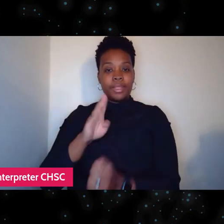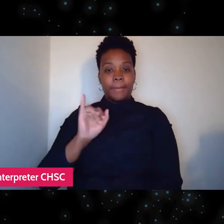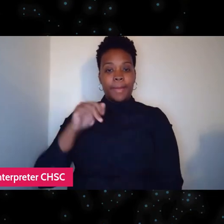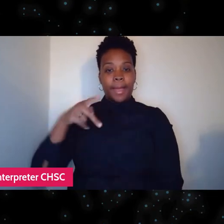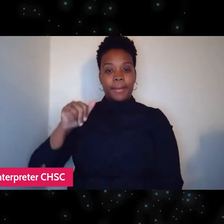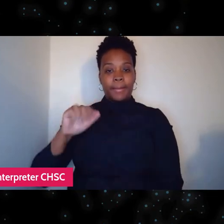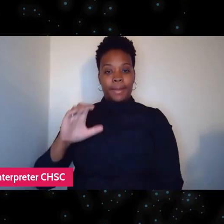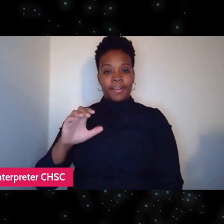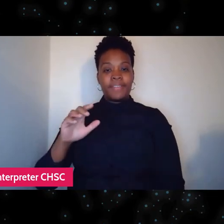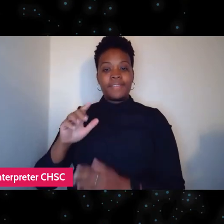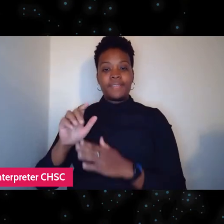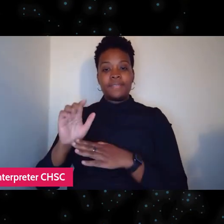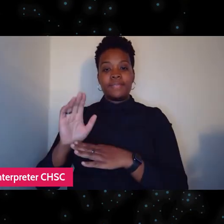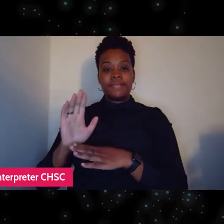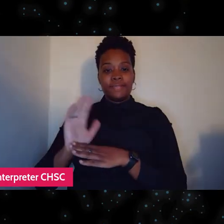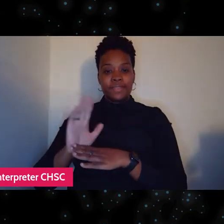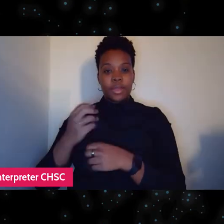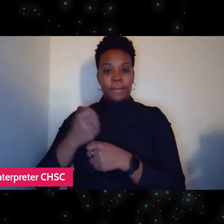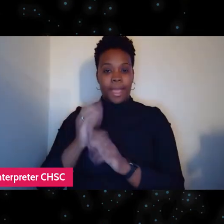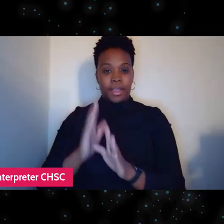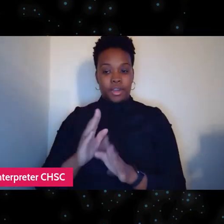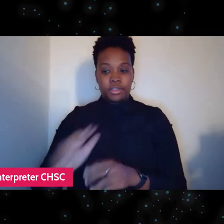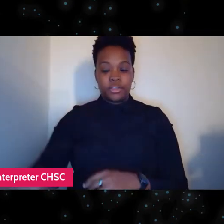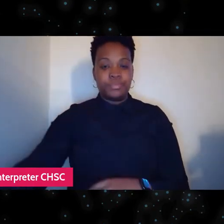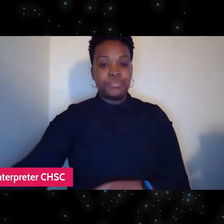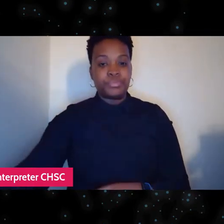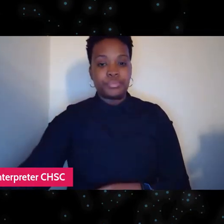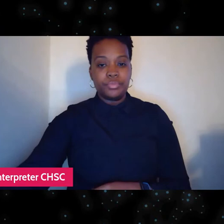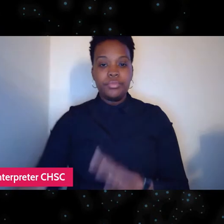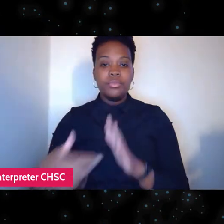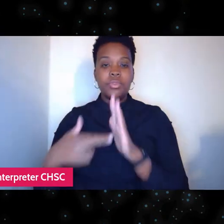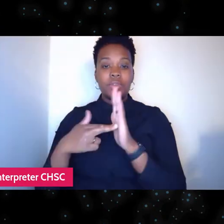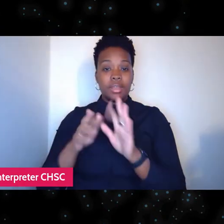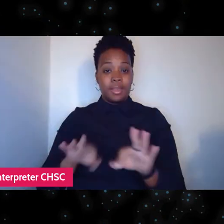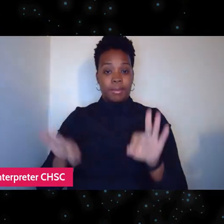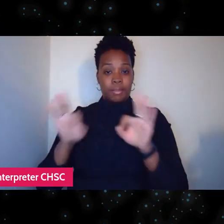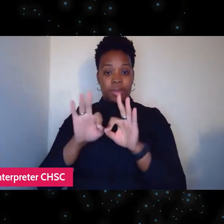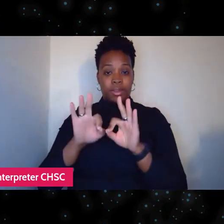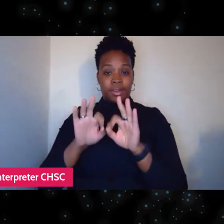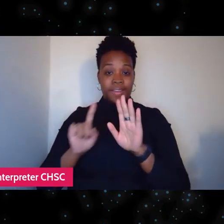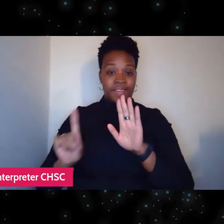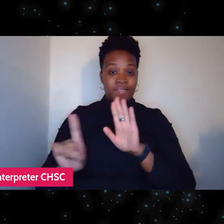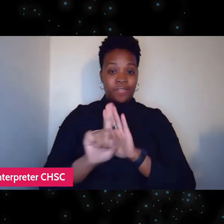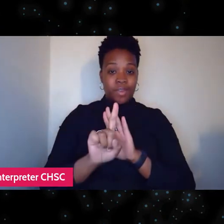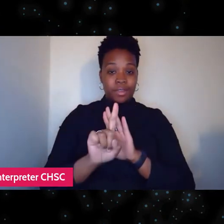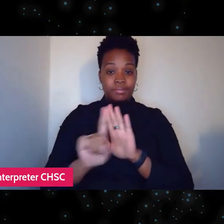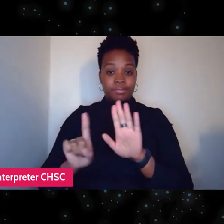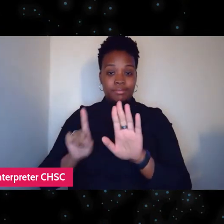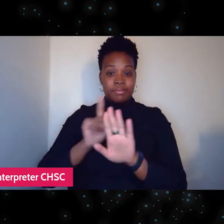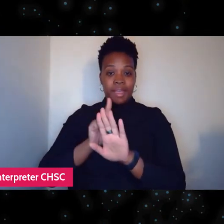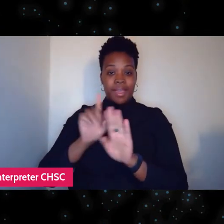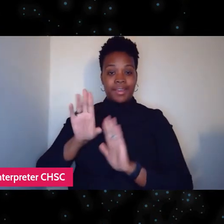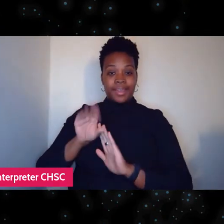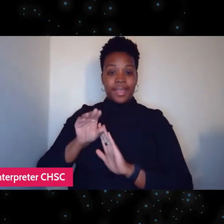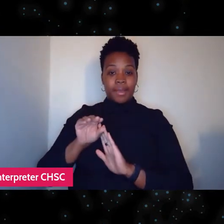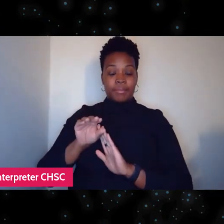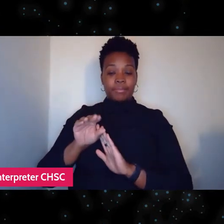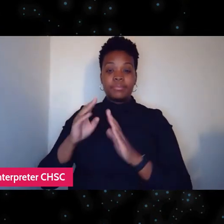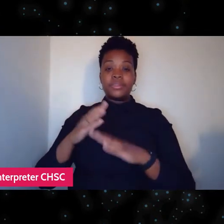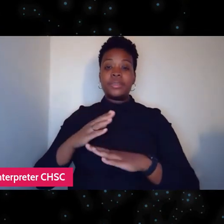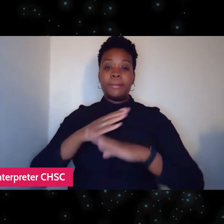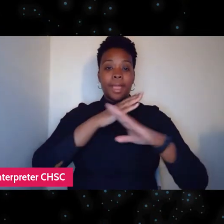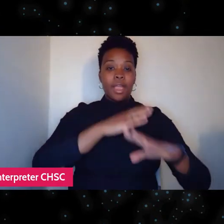filmmakers. Representation matters, both in front of and behind the camera. And it's our mission at CIFF to continue to break down the barriers met